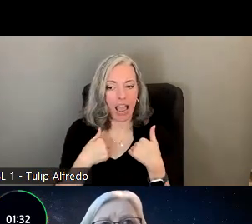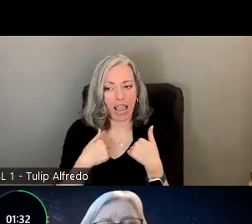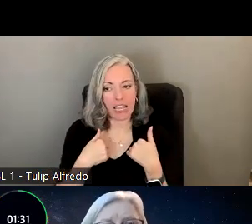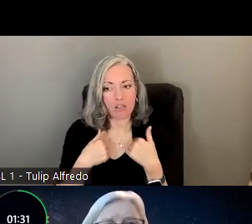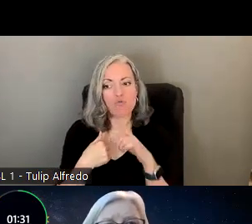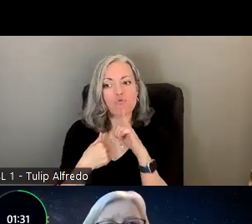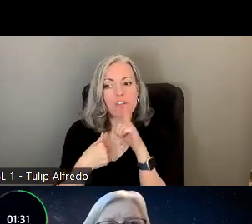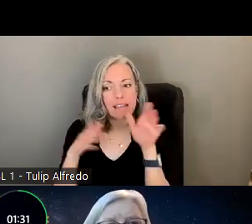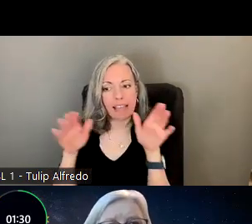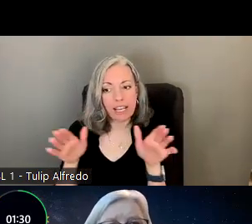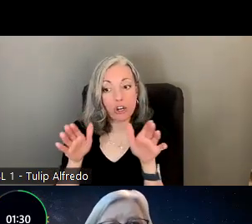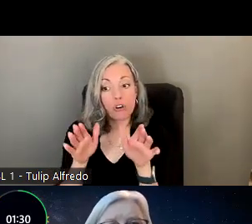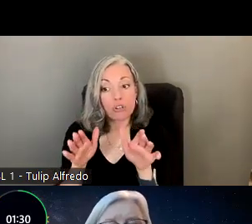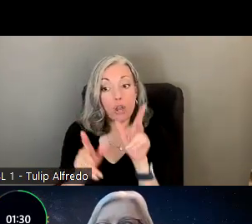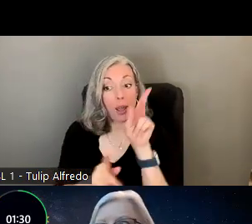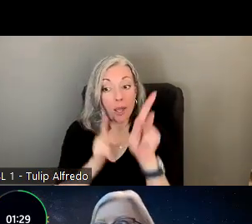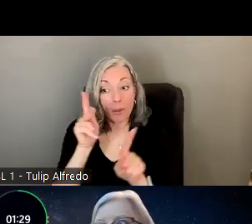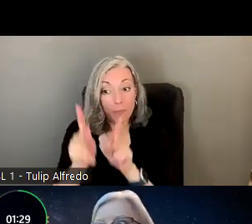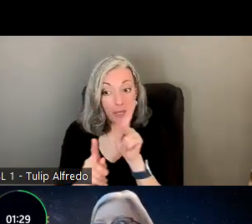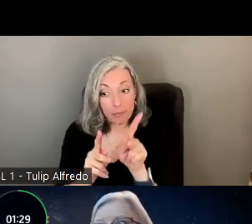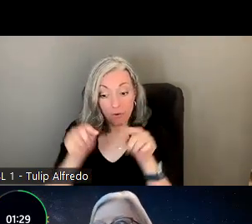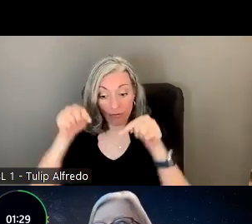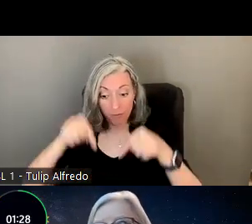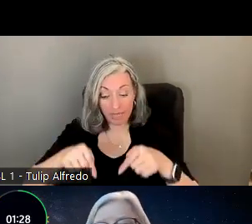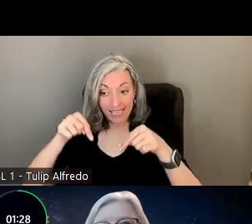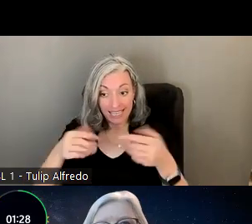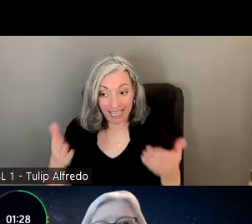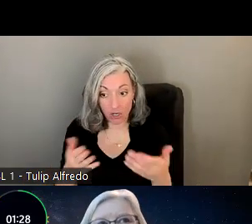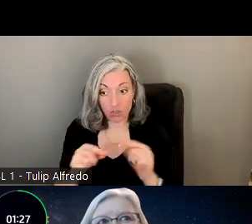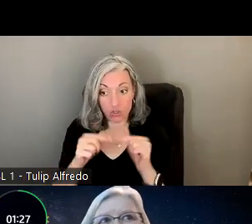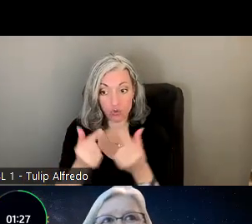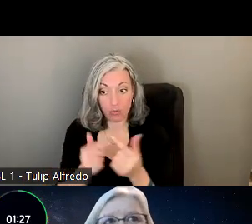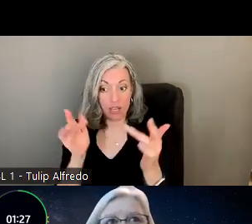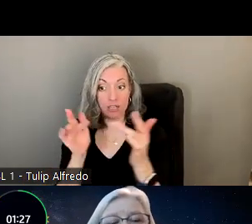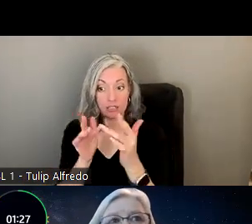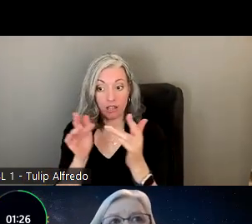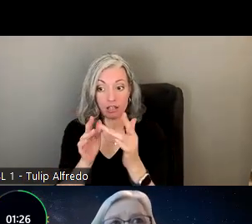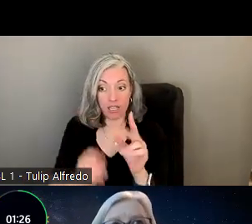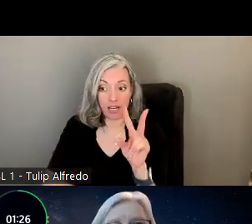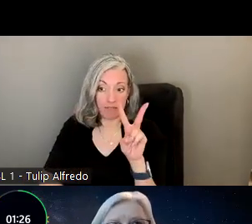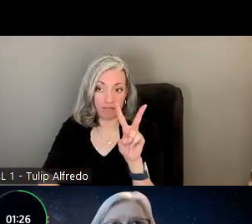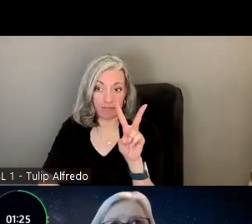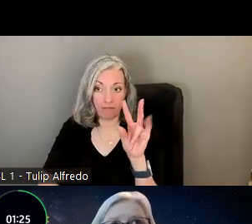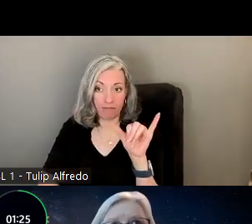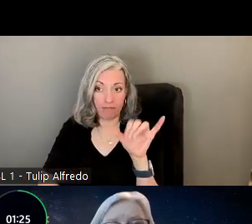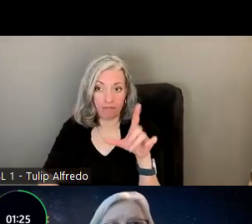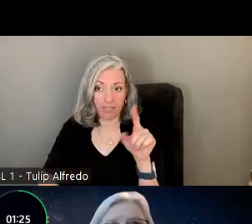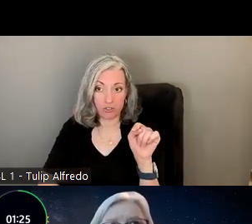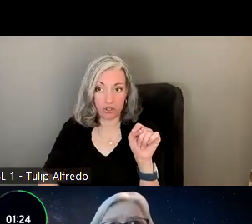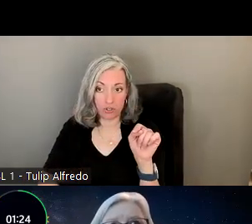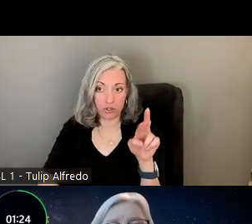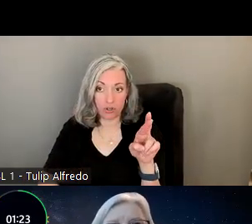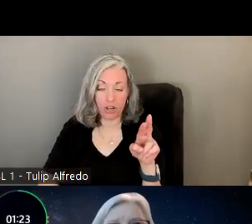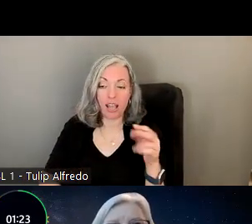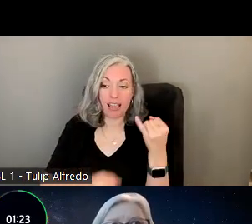really encourage folks from this group to reach out to Victor Duran, who is from the Department of Rehabilitation and